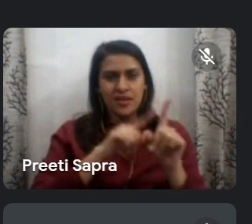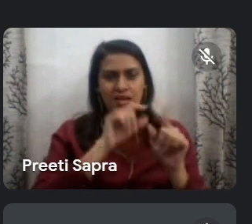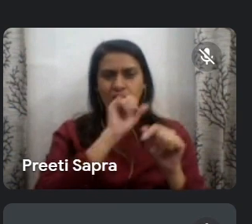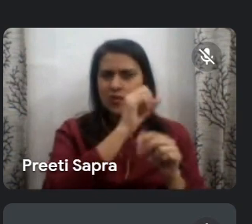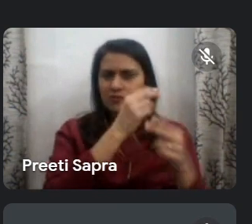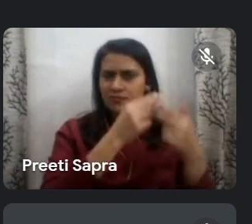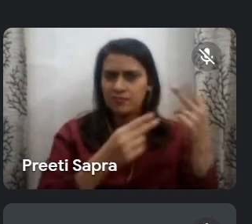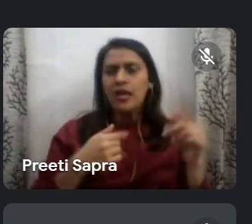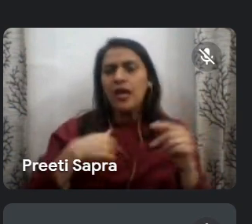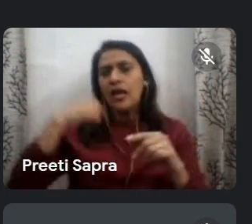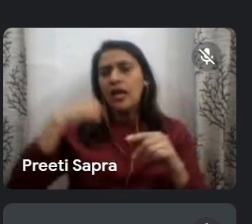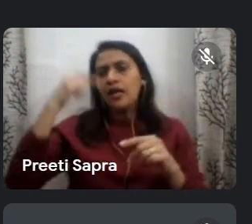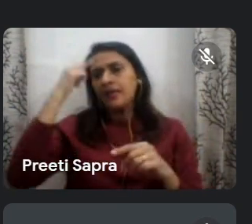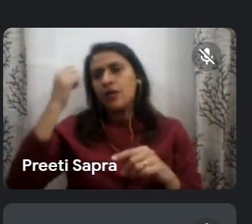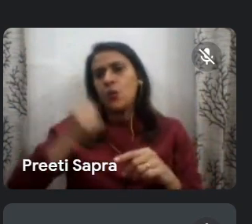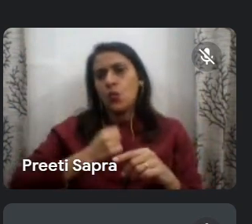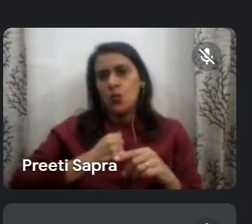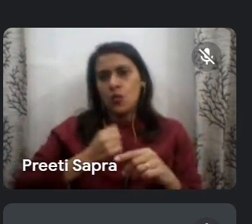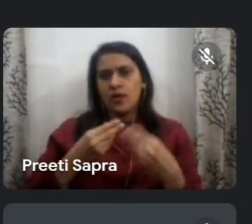that uh,